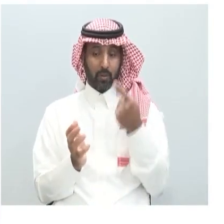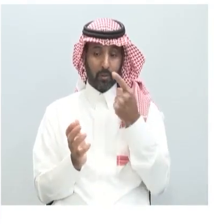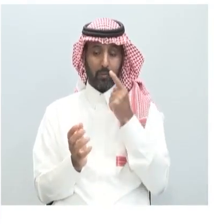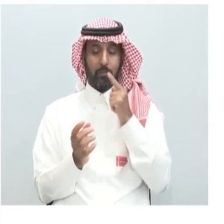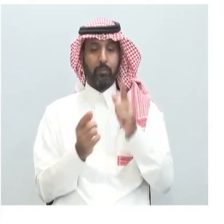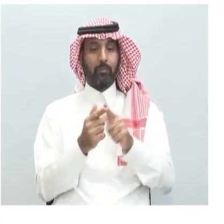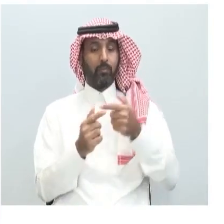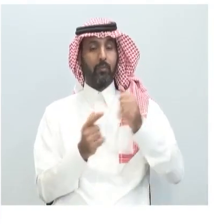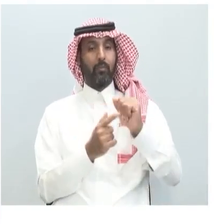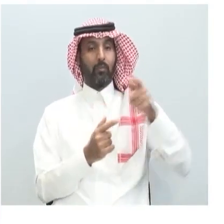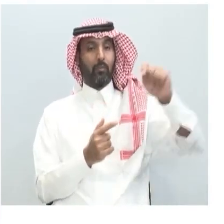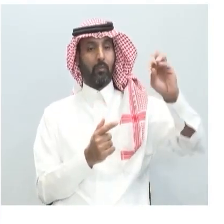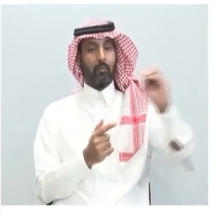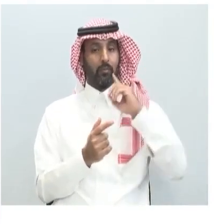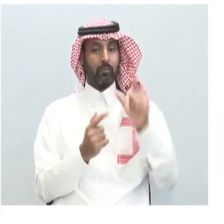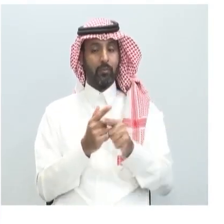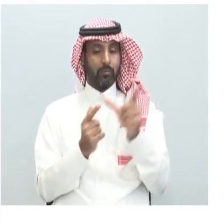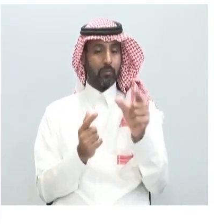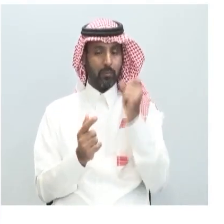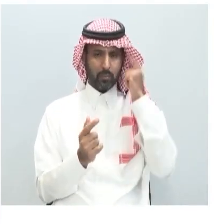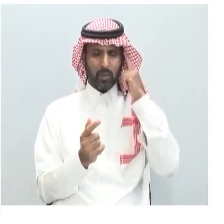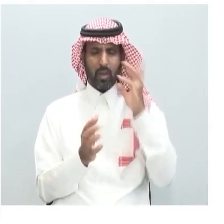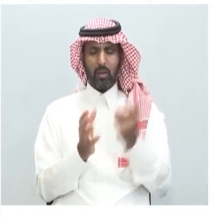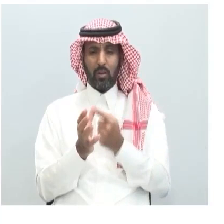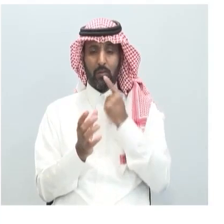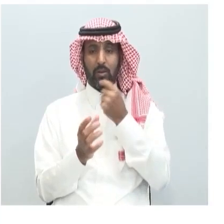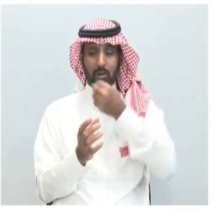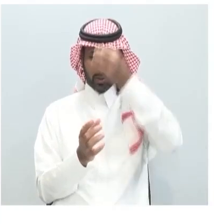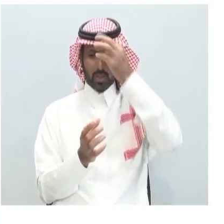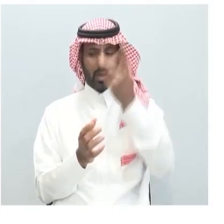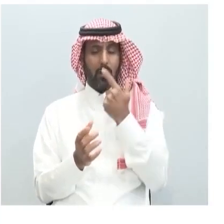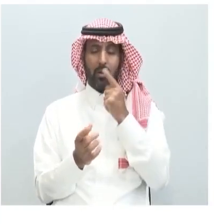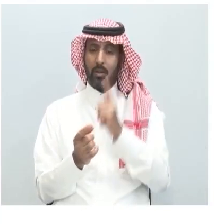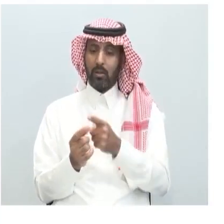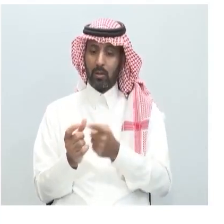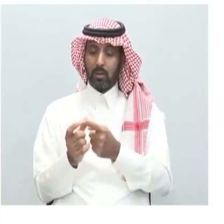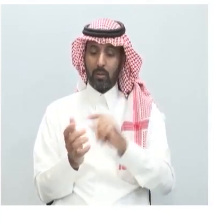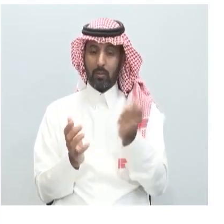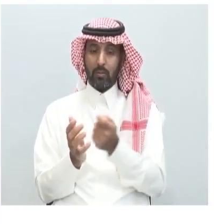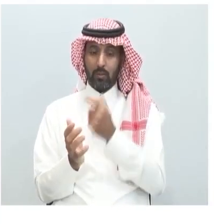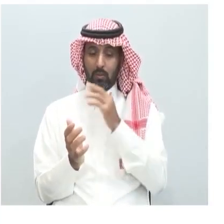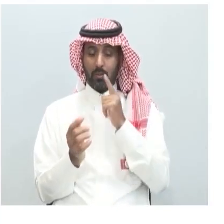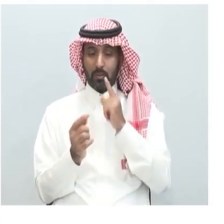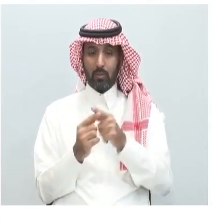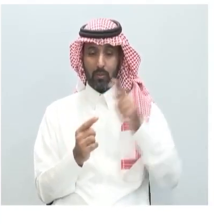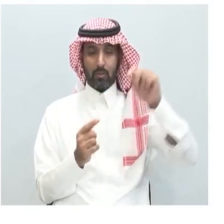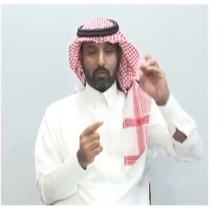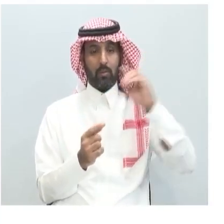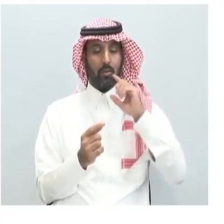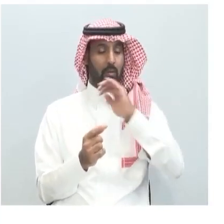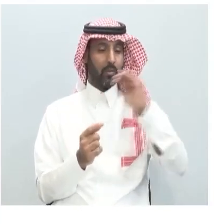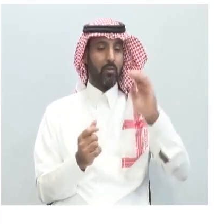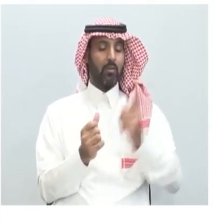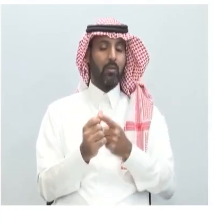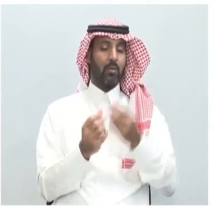infinitive phrase, demonstrate an understanding of the adjective order, write a suitable infinitive, write